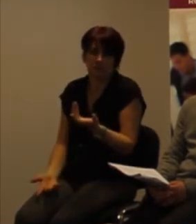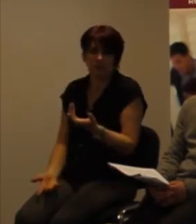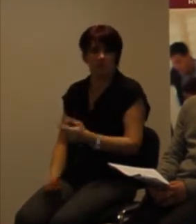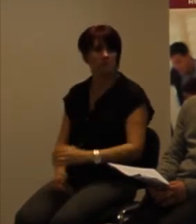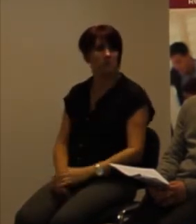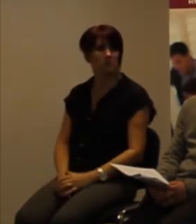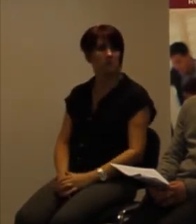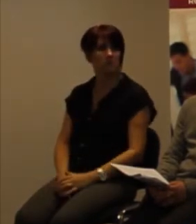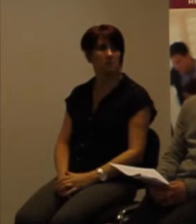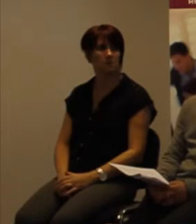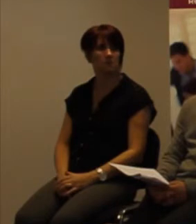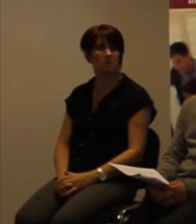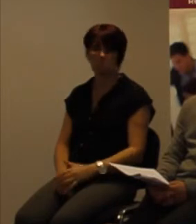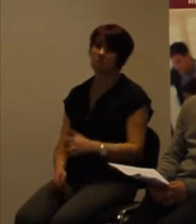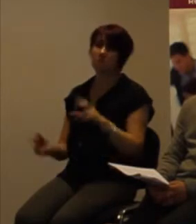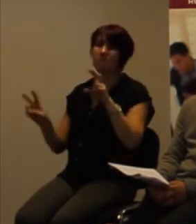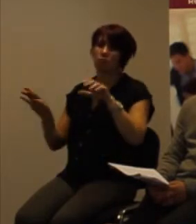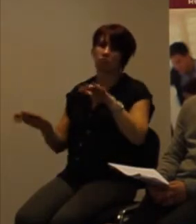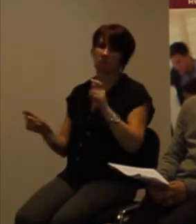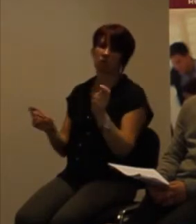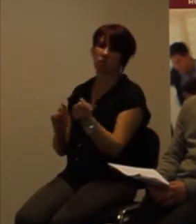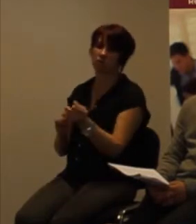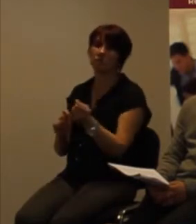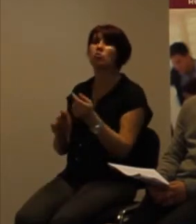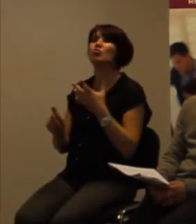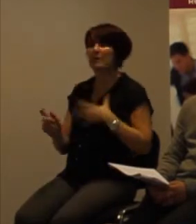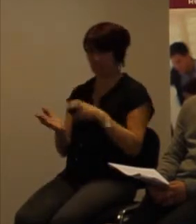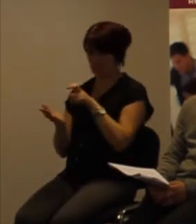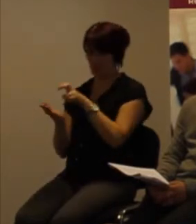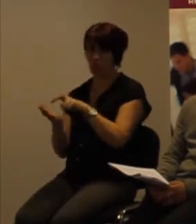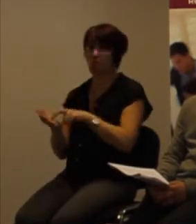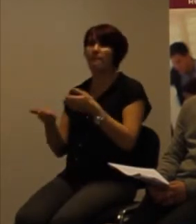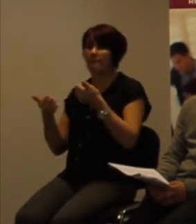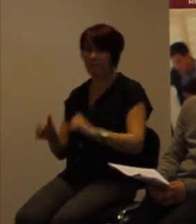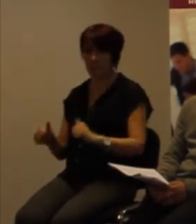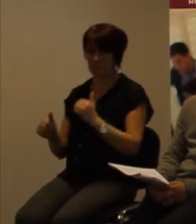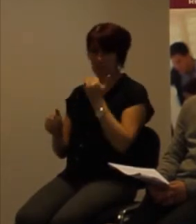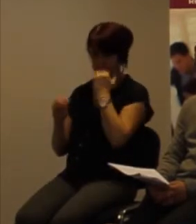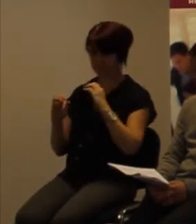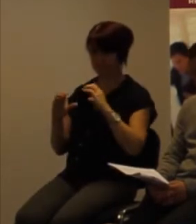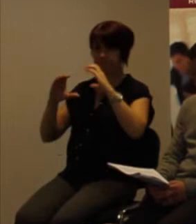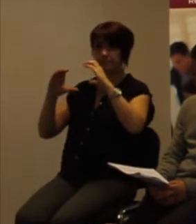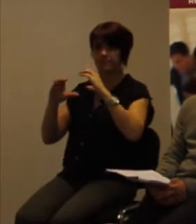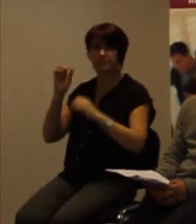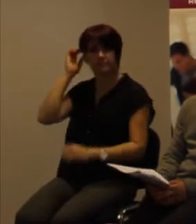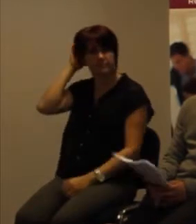here. This is a reasonable adjustment. And again, we'd like you to record that you've done this, you've made